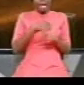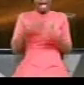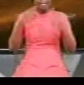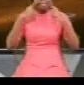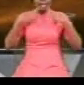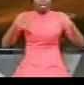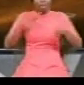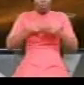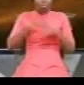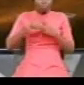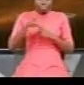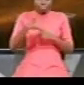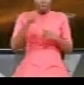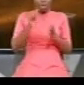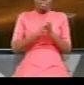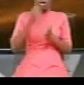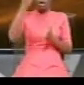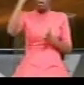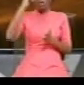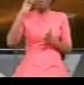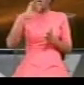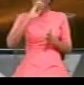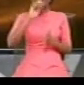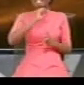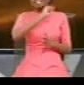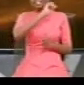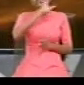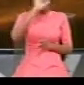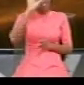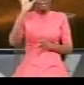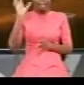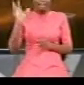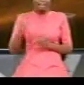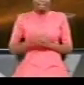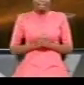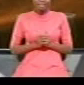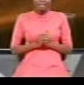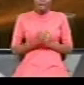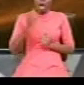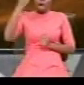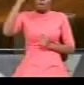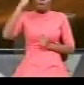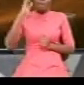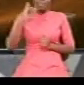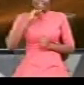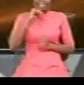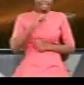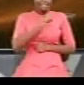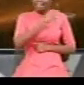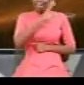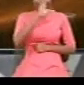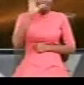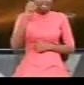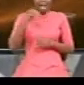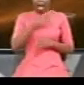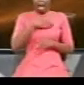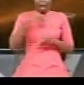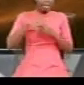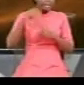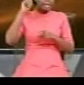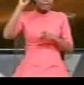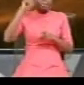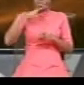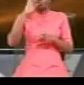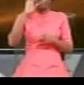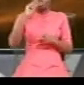and declare unto you, that God is light. God is light, and in him is